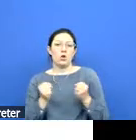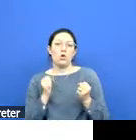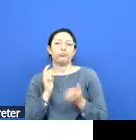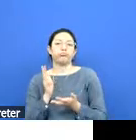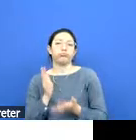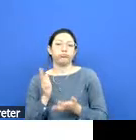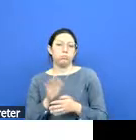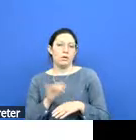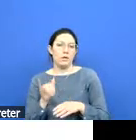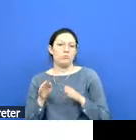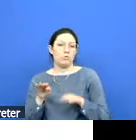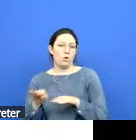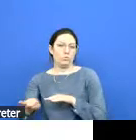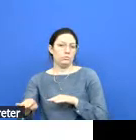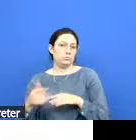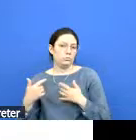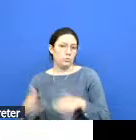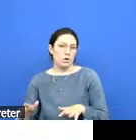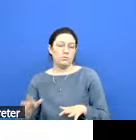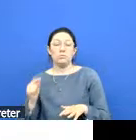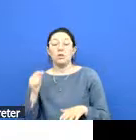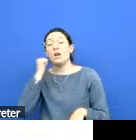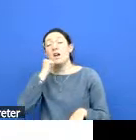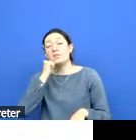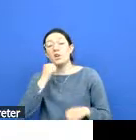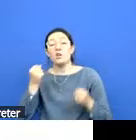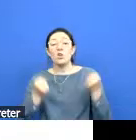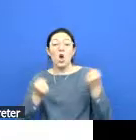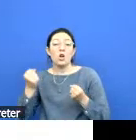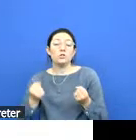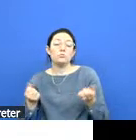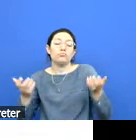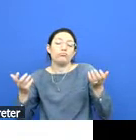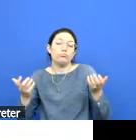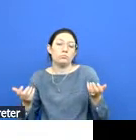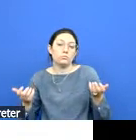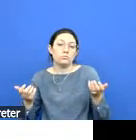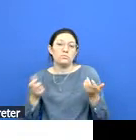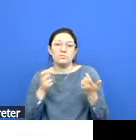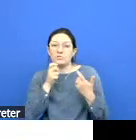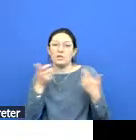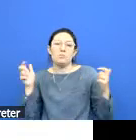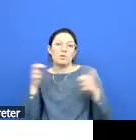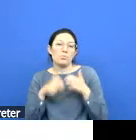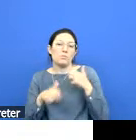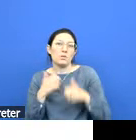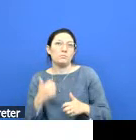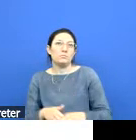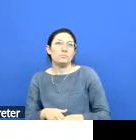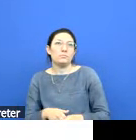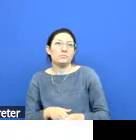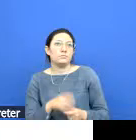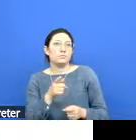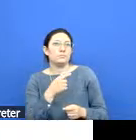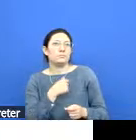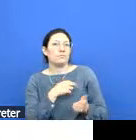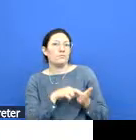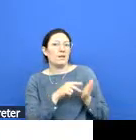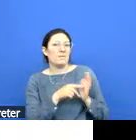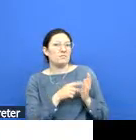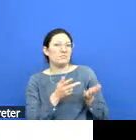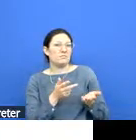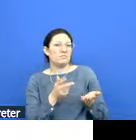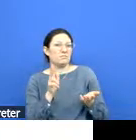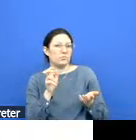road, but just everyday cars. It's not a giant issue. Well, I mean,